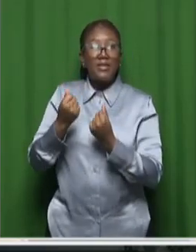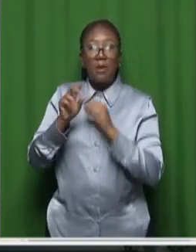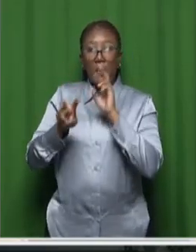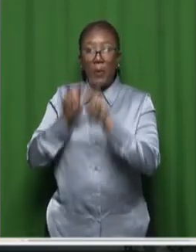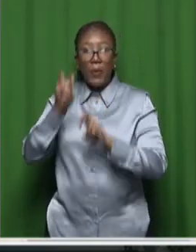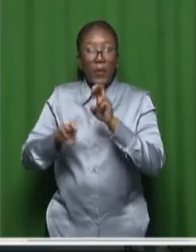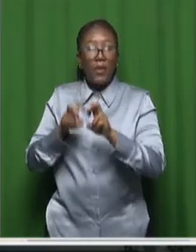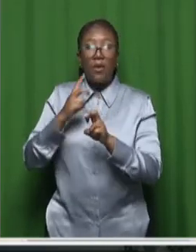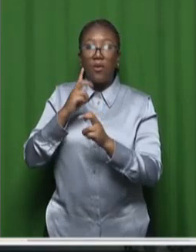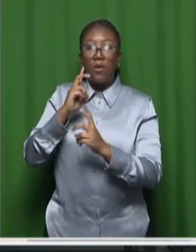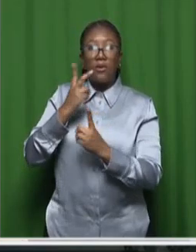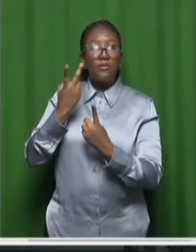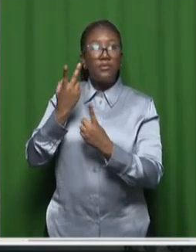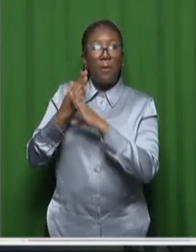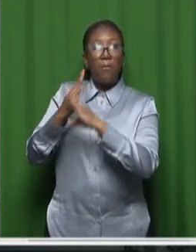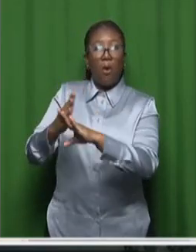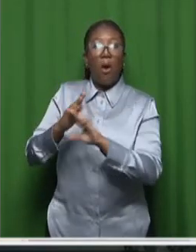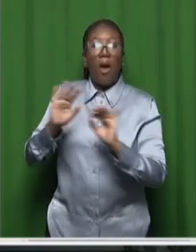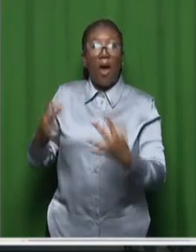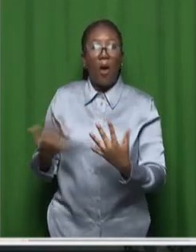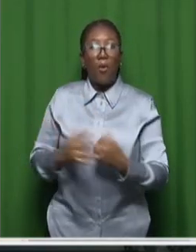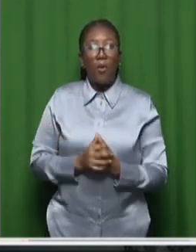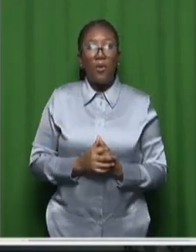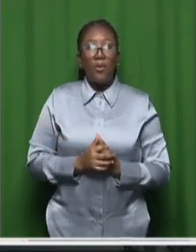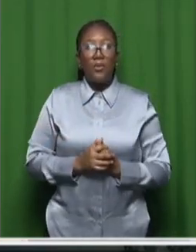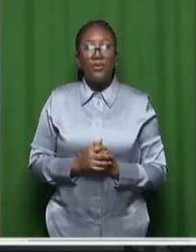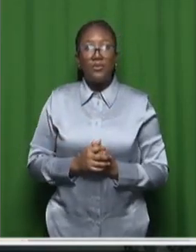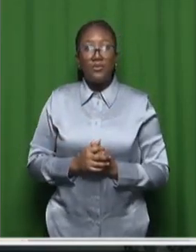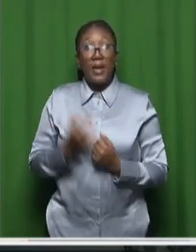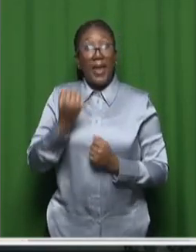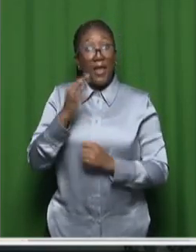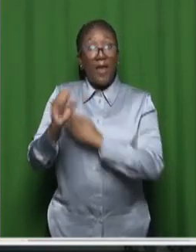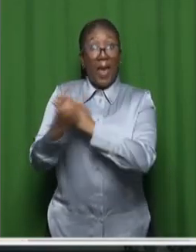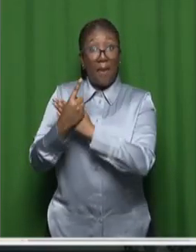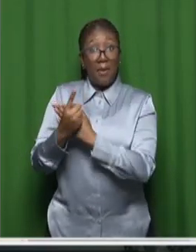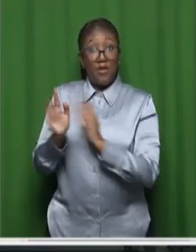that breach. What goes into that process if it has happened?